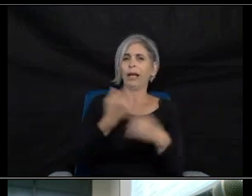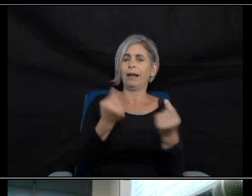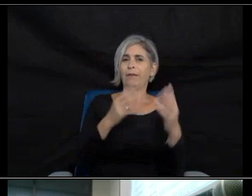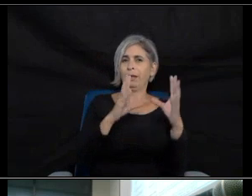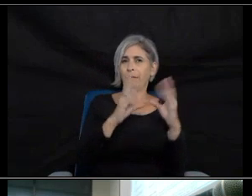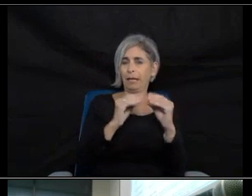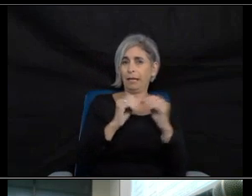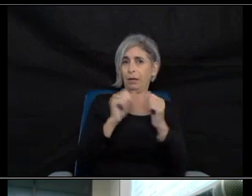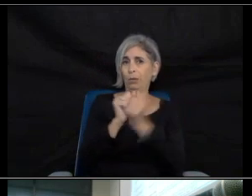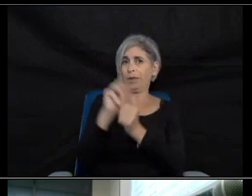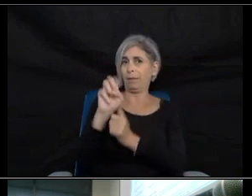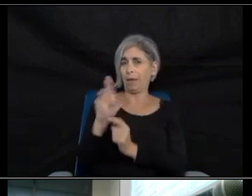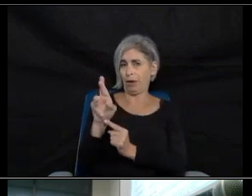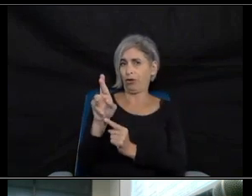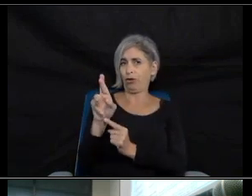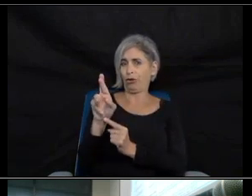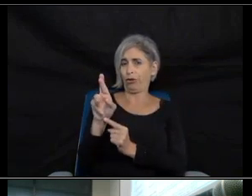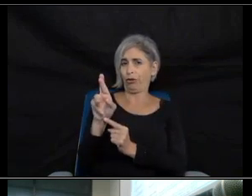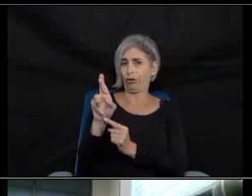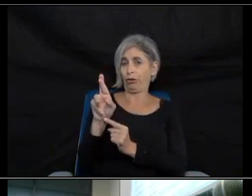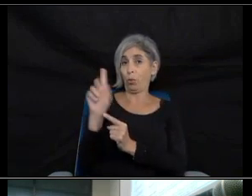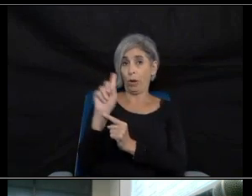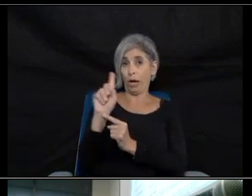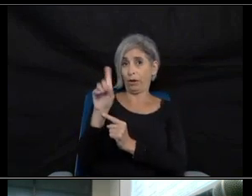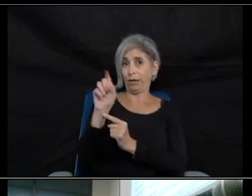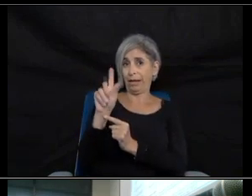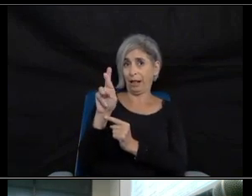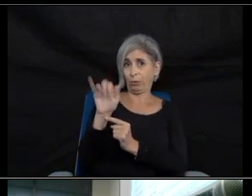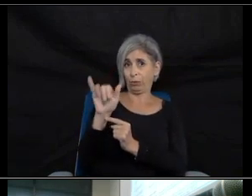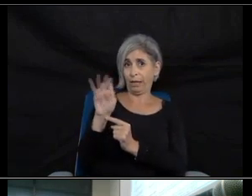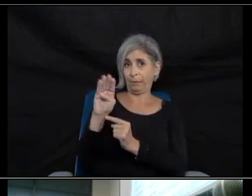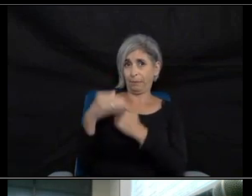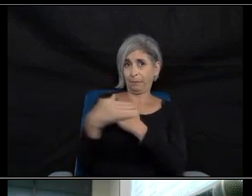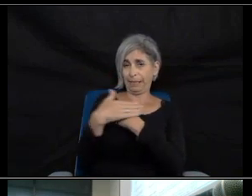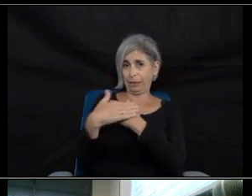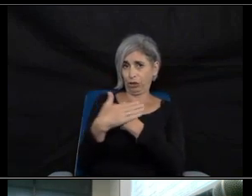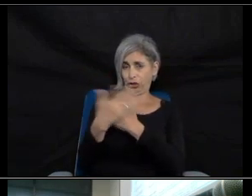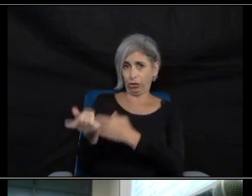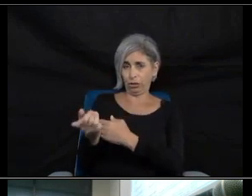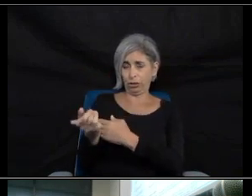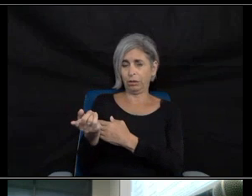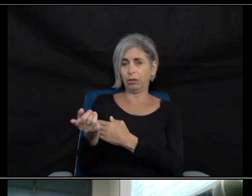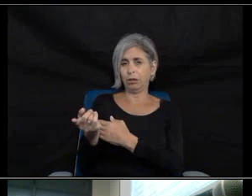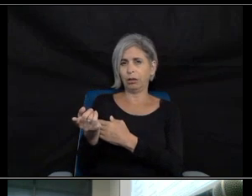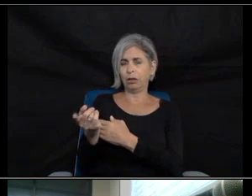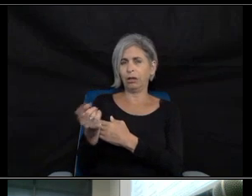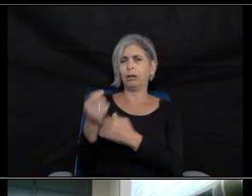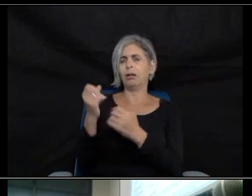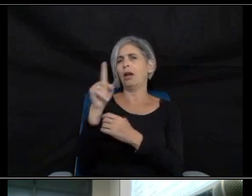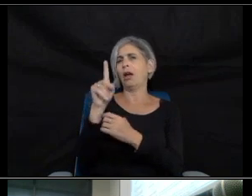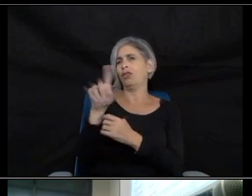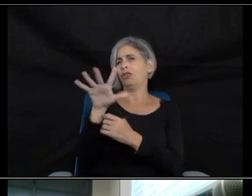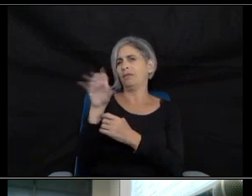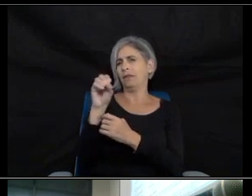for the mayor in Delray Beach. Being is, we received